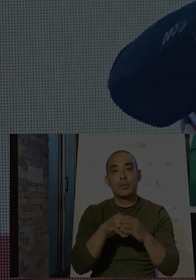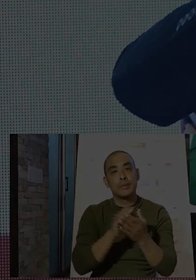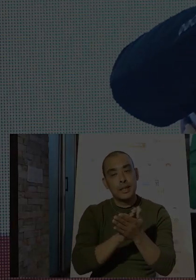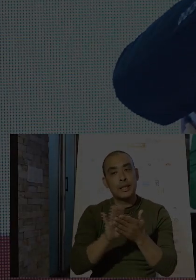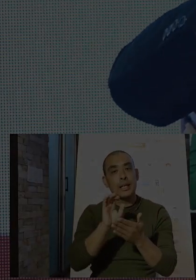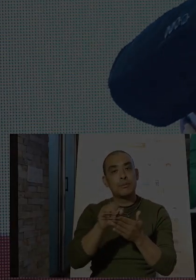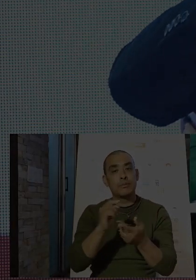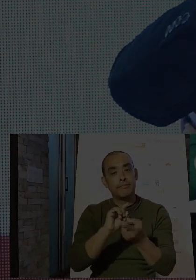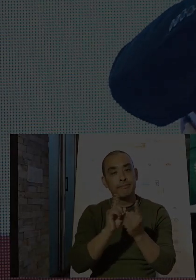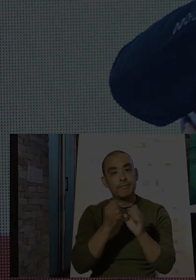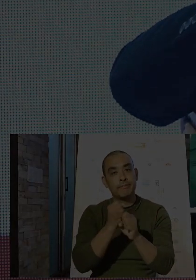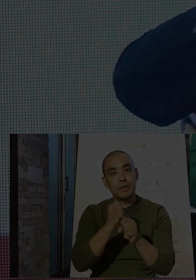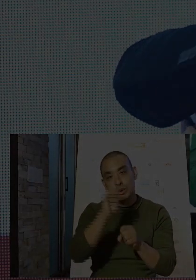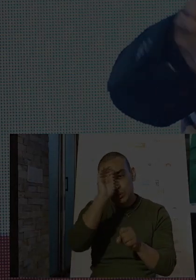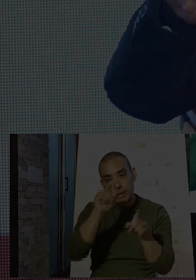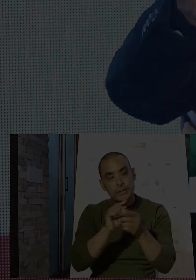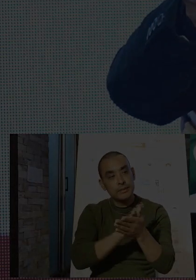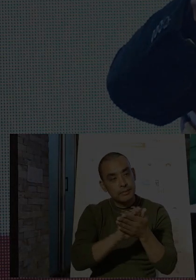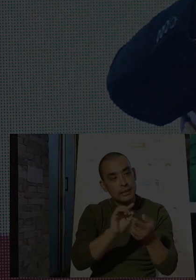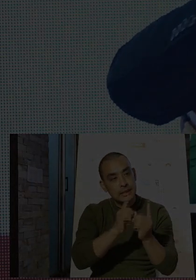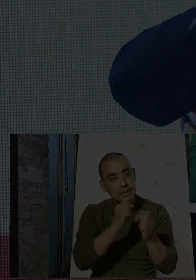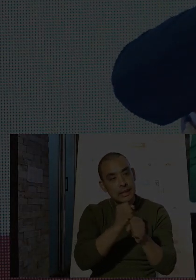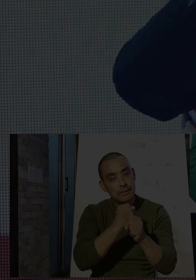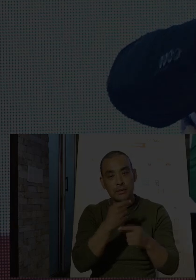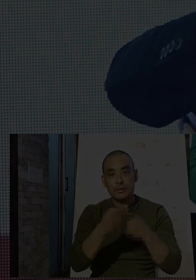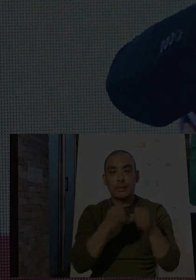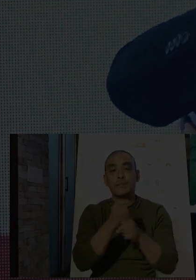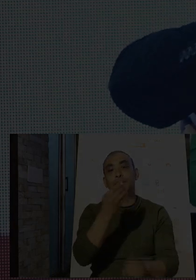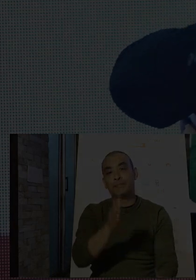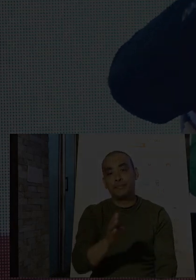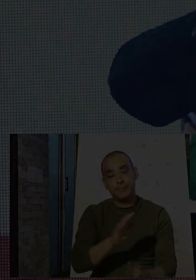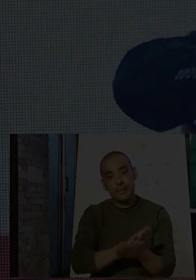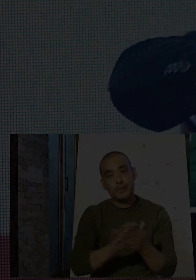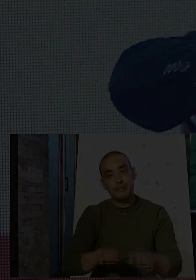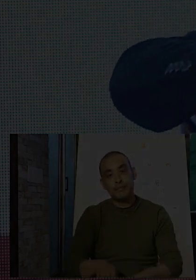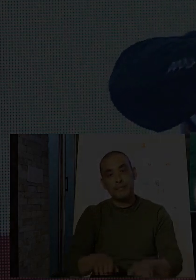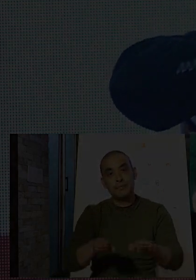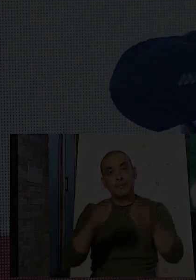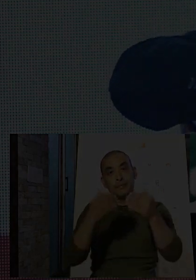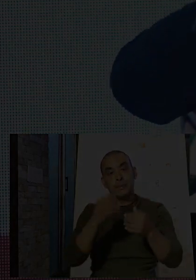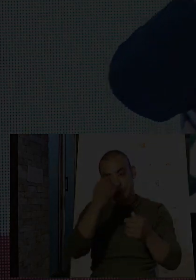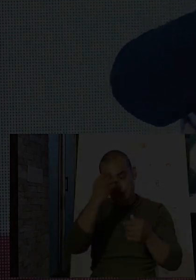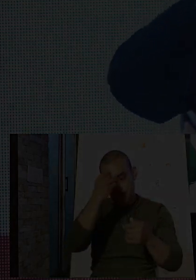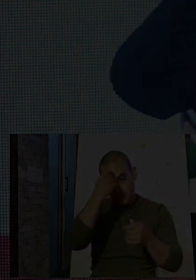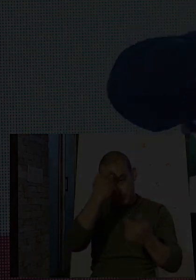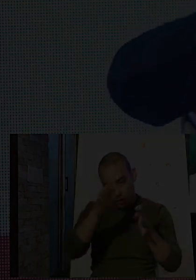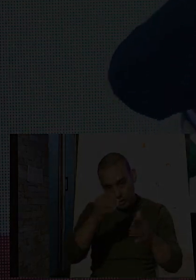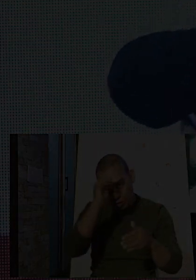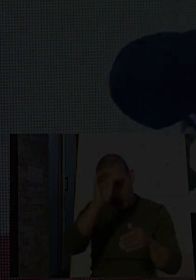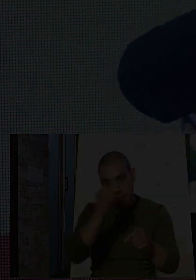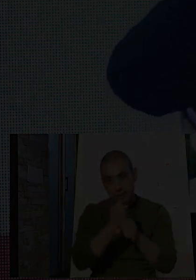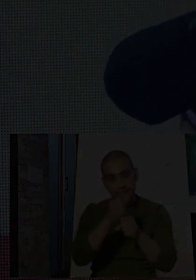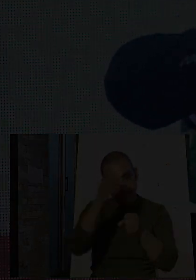transforming, transacting the information and continued process. And once they grow up, at least the information will be used for their family,